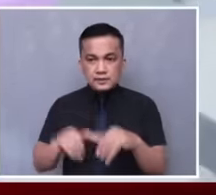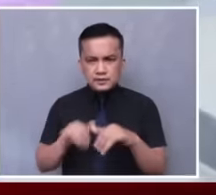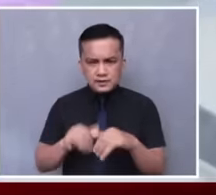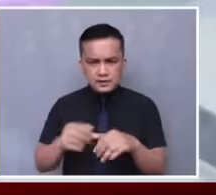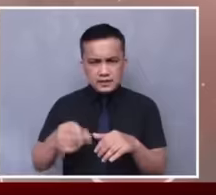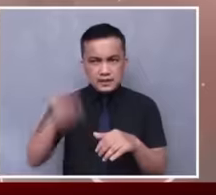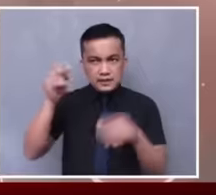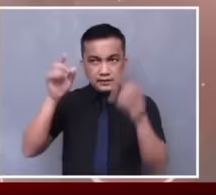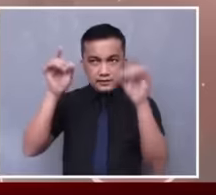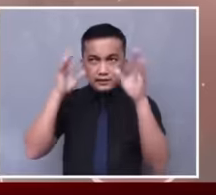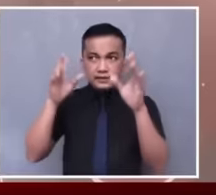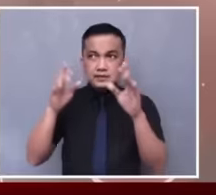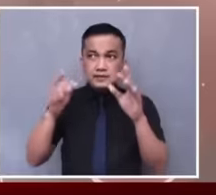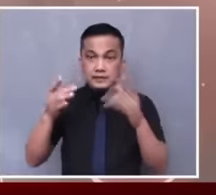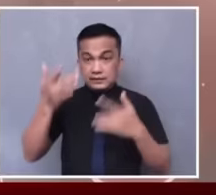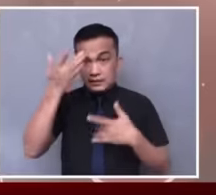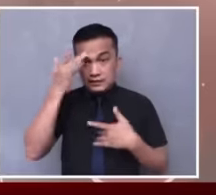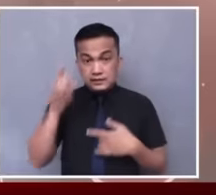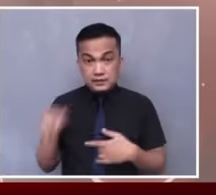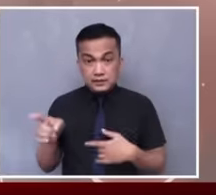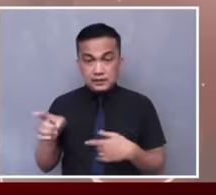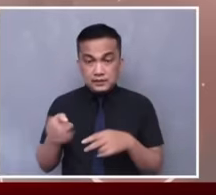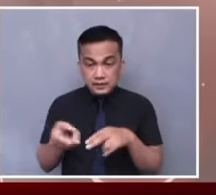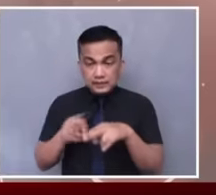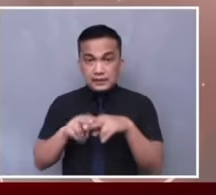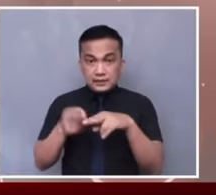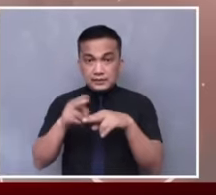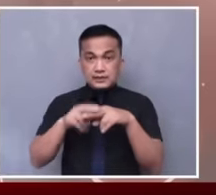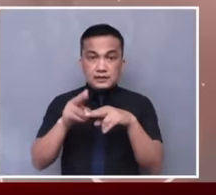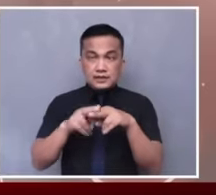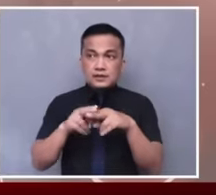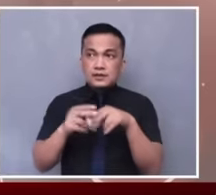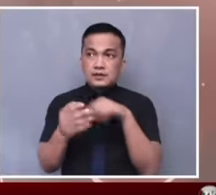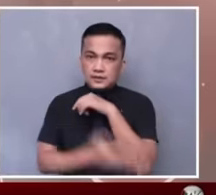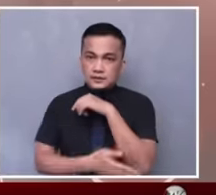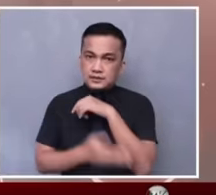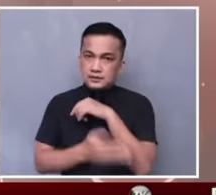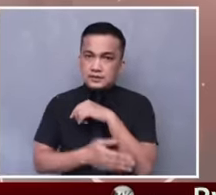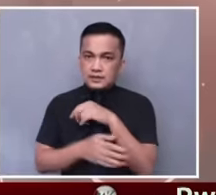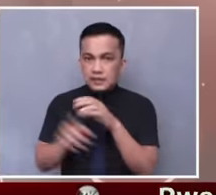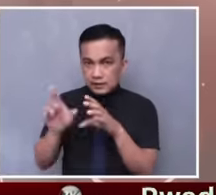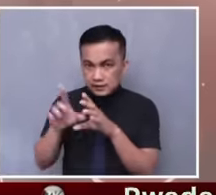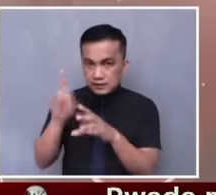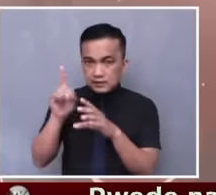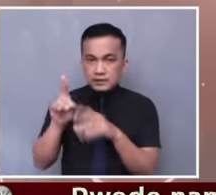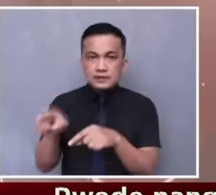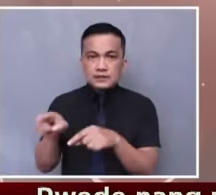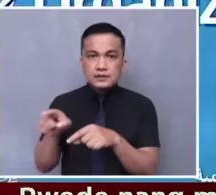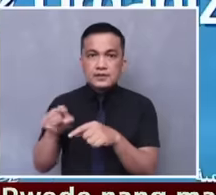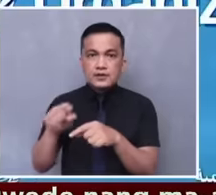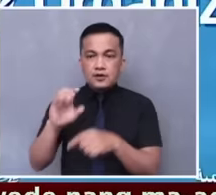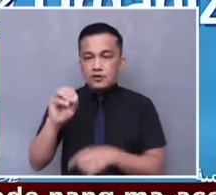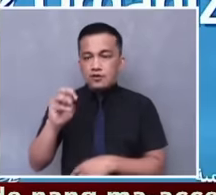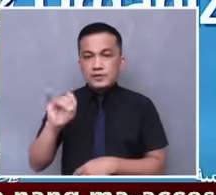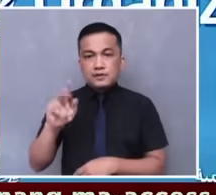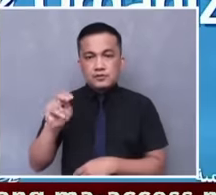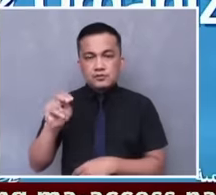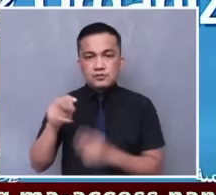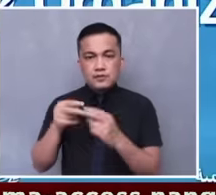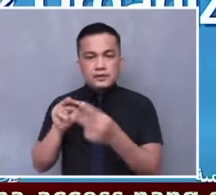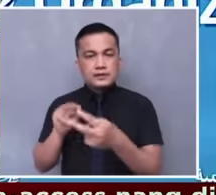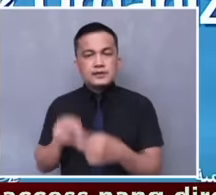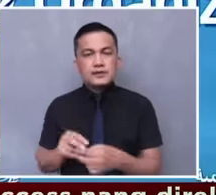banta ng sakit, lalo't nadaragdagan pa ang mga bansang nakakadetect ng Omicron variant. Omicron's